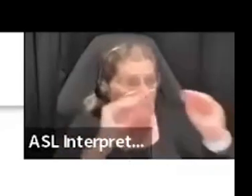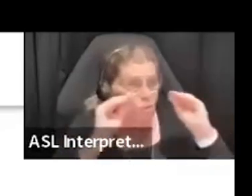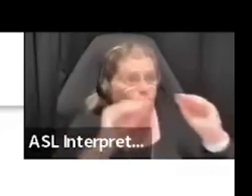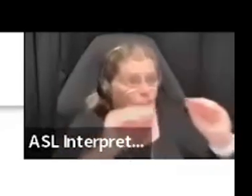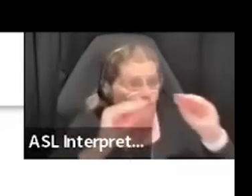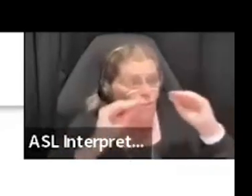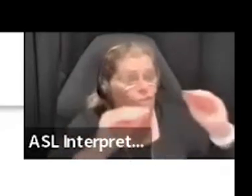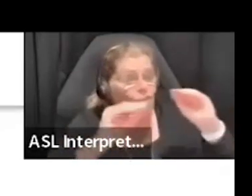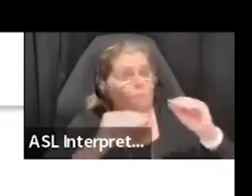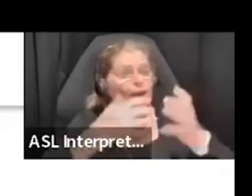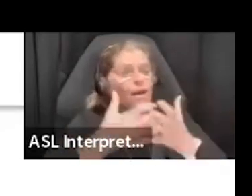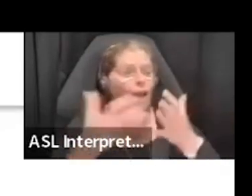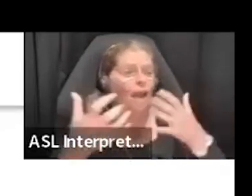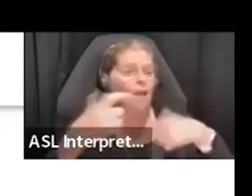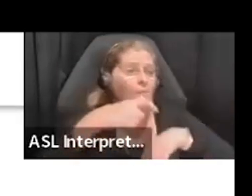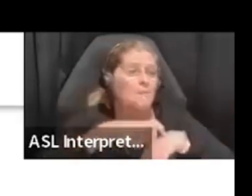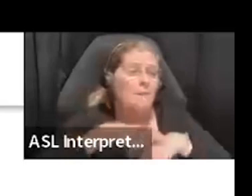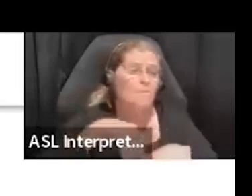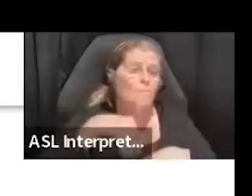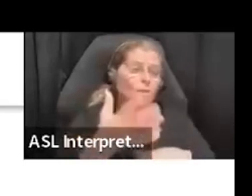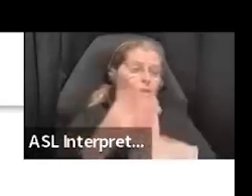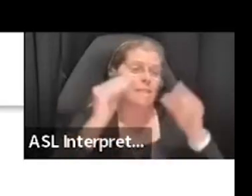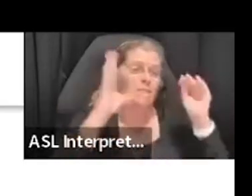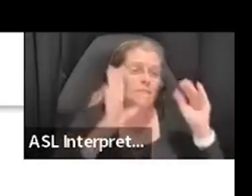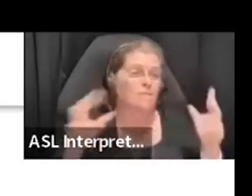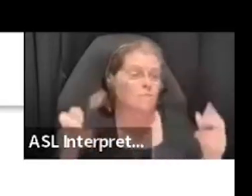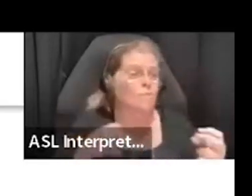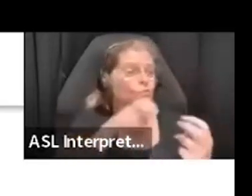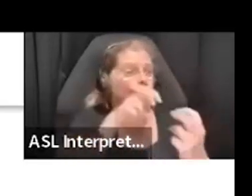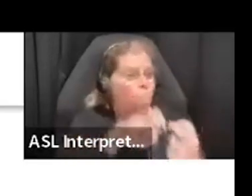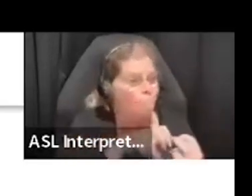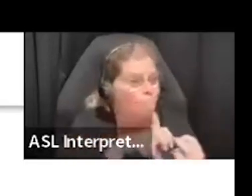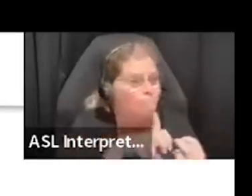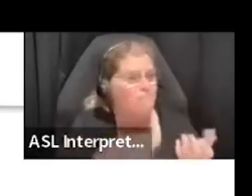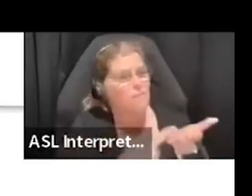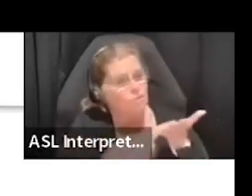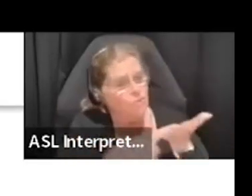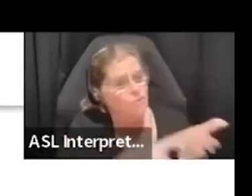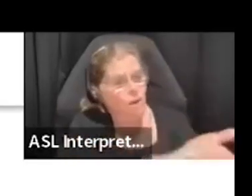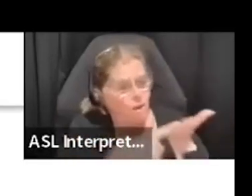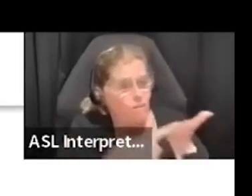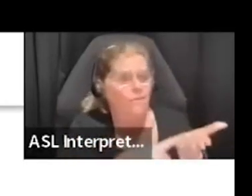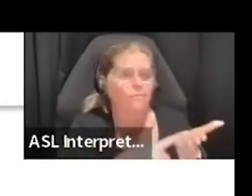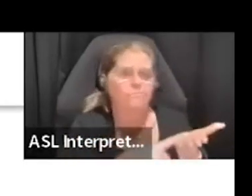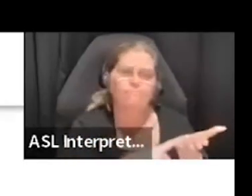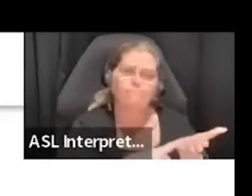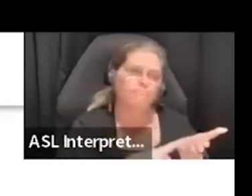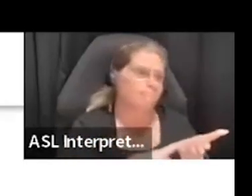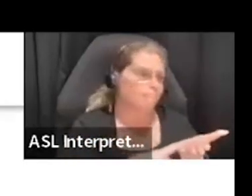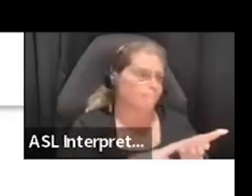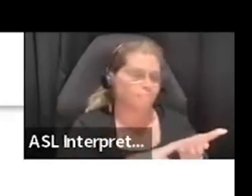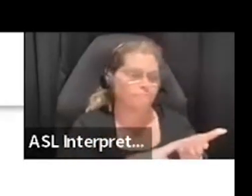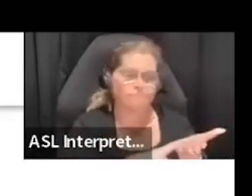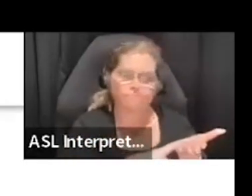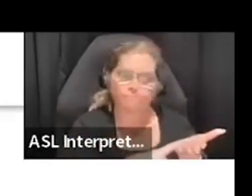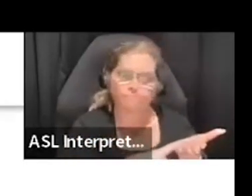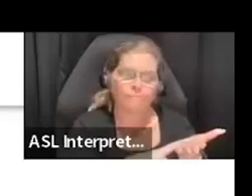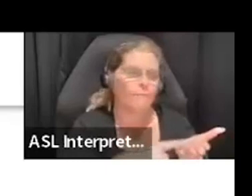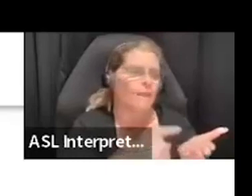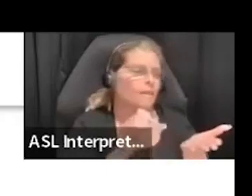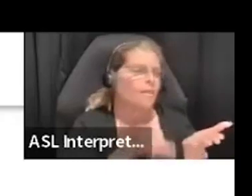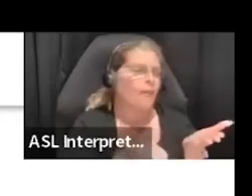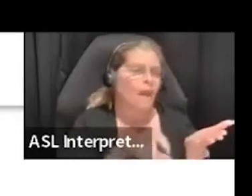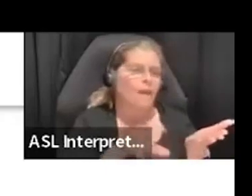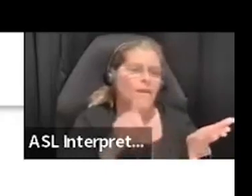amount of time we really give teachers to debrief and talk through things. I think that that's an area